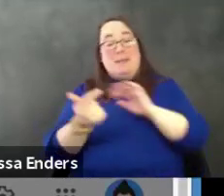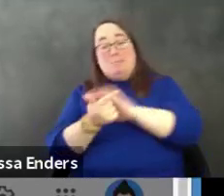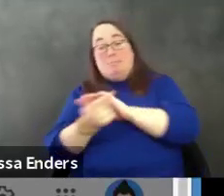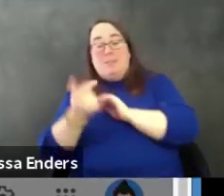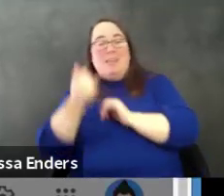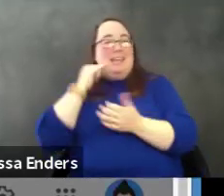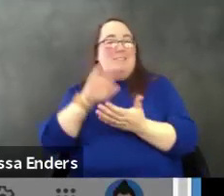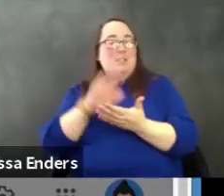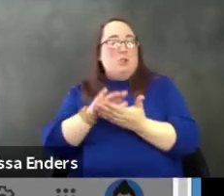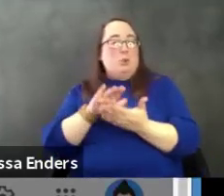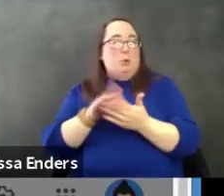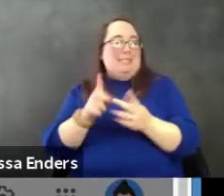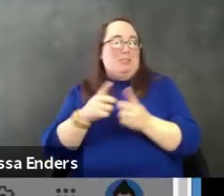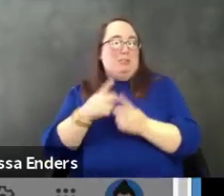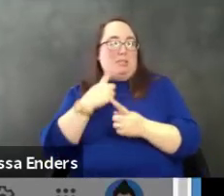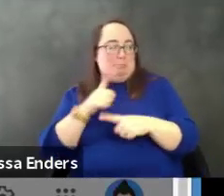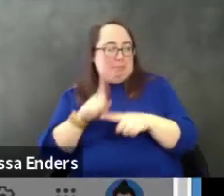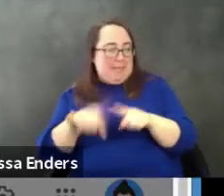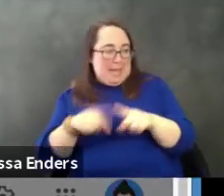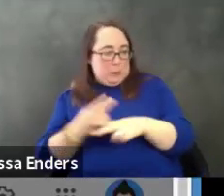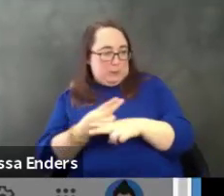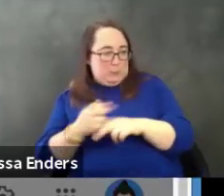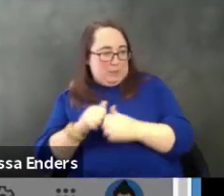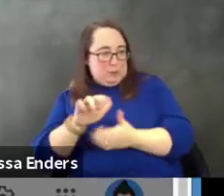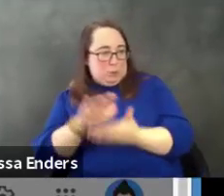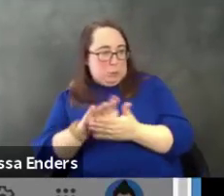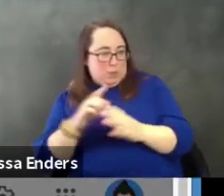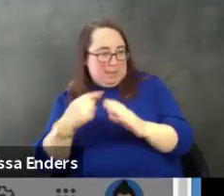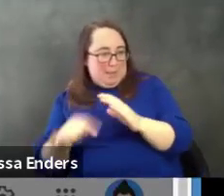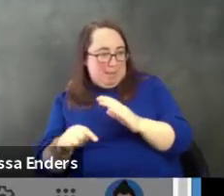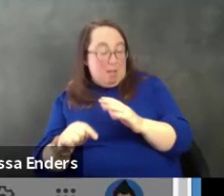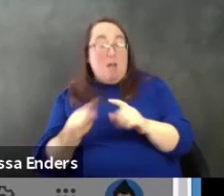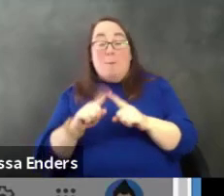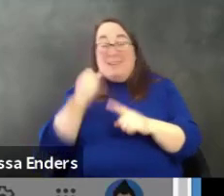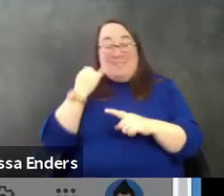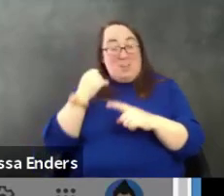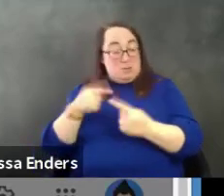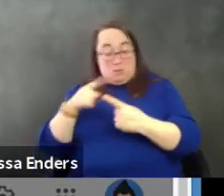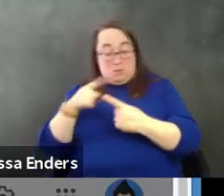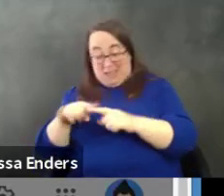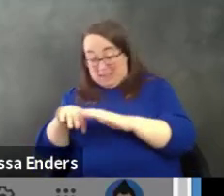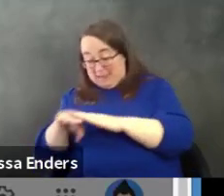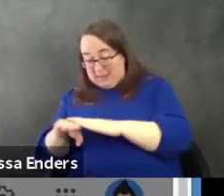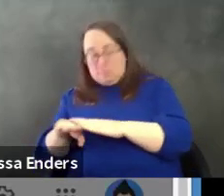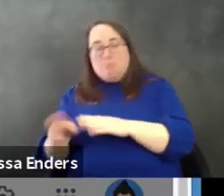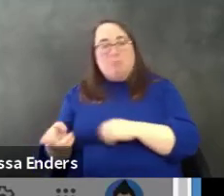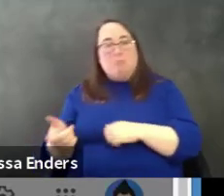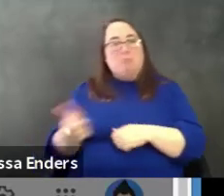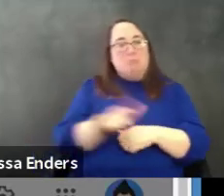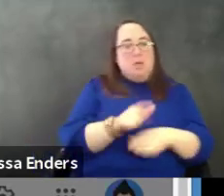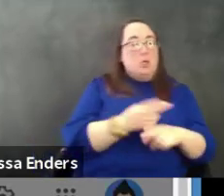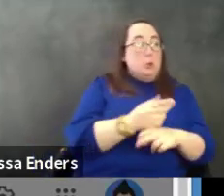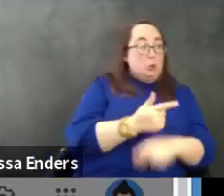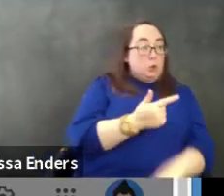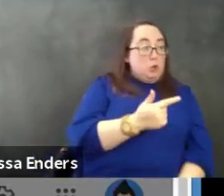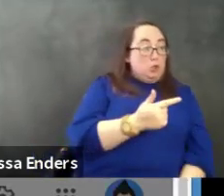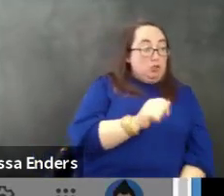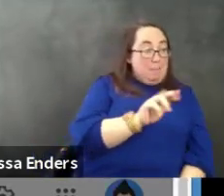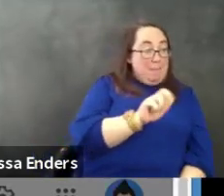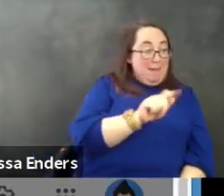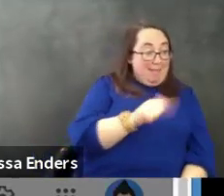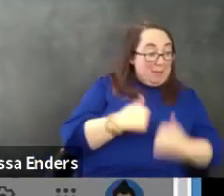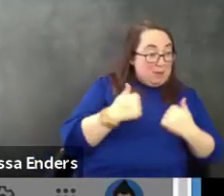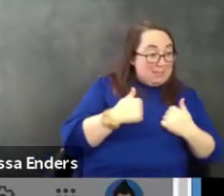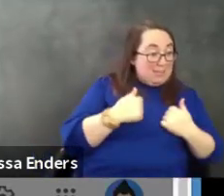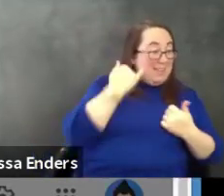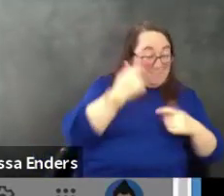outside of your school domain. Okay, so there's the code. If you can't get in, again, don't worry, follow along. I will share the link to the presentation at